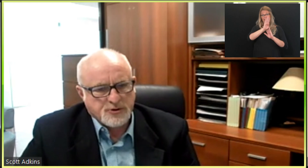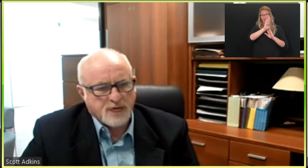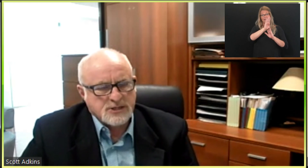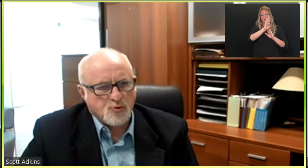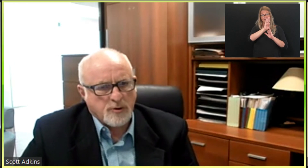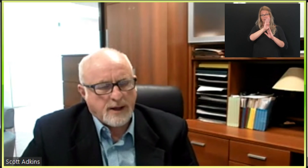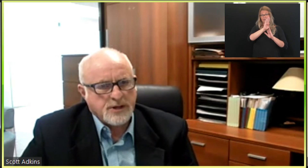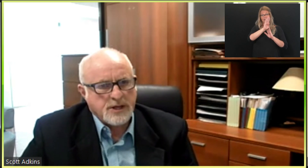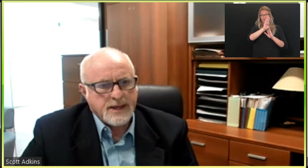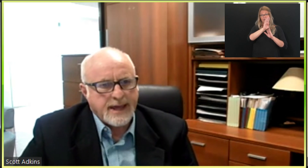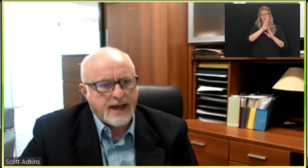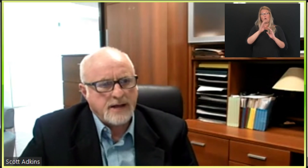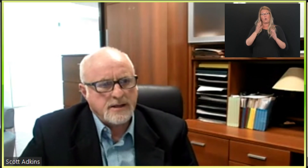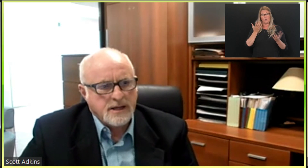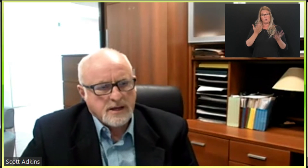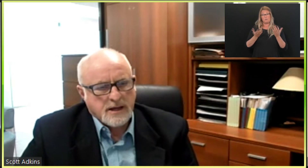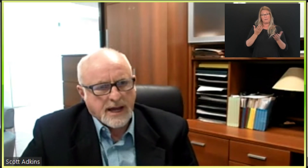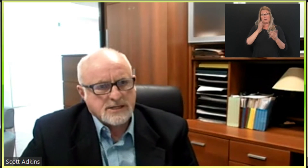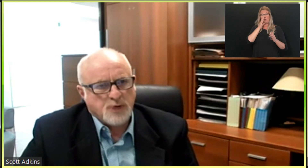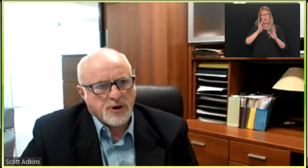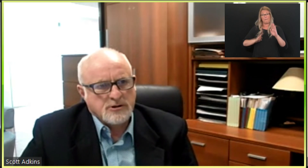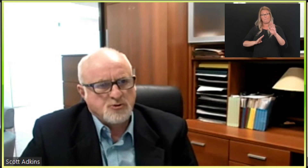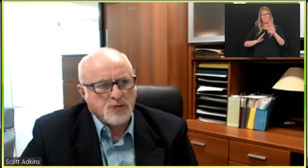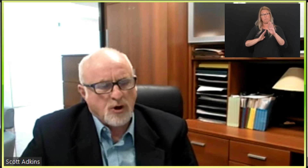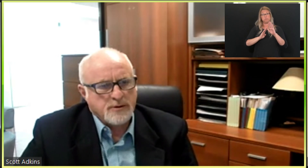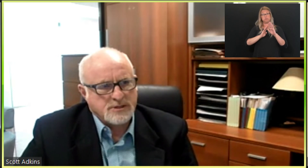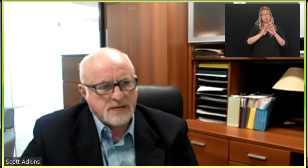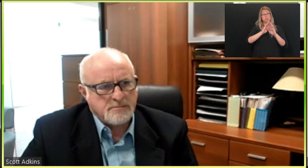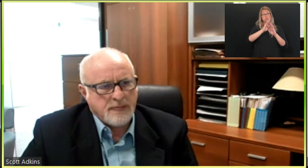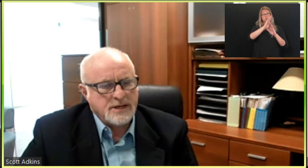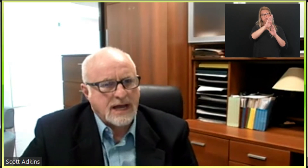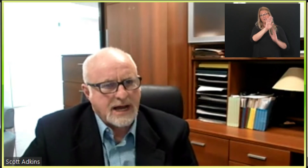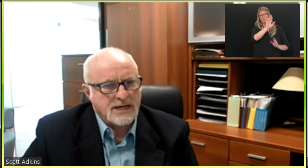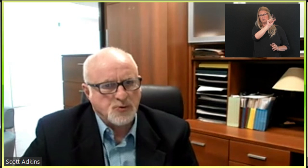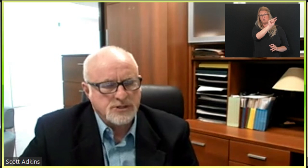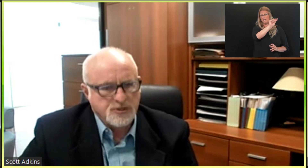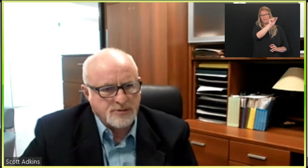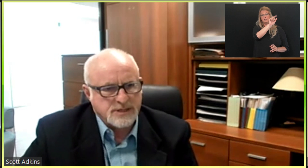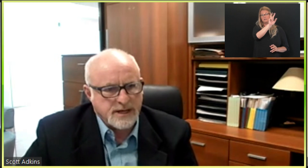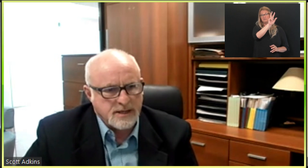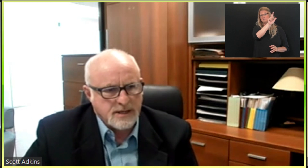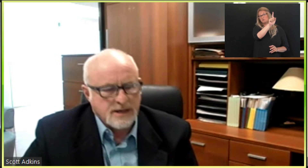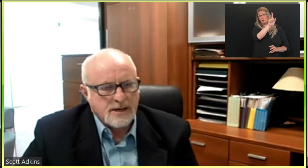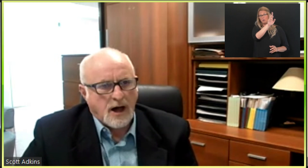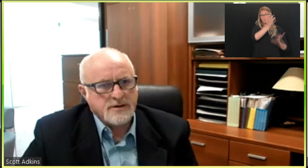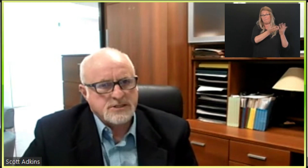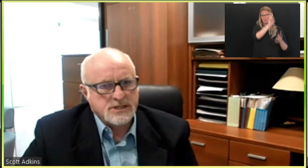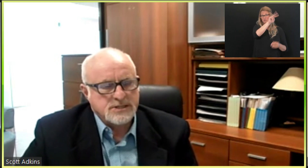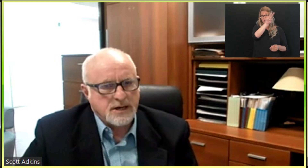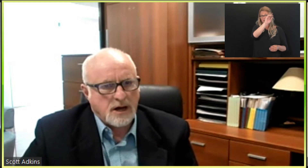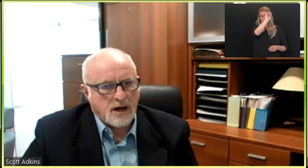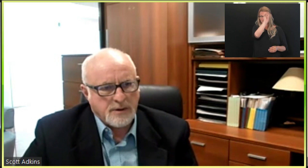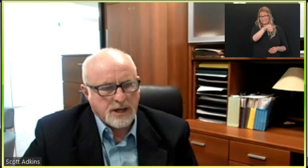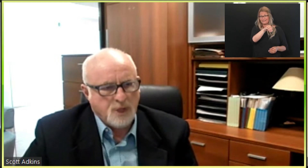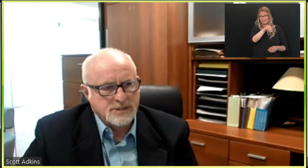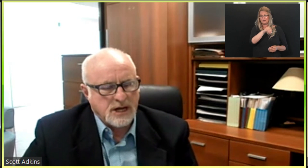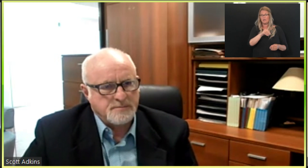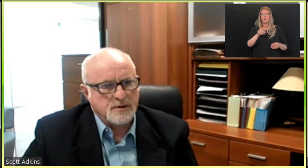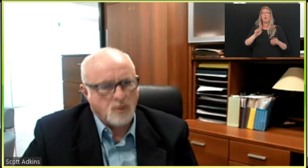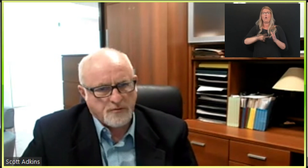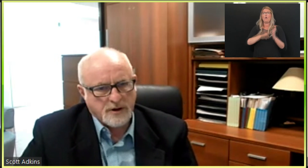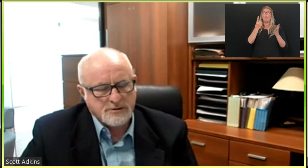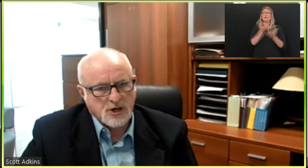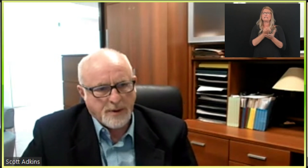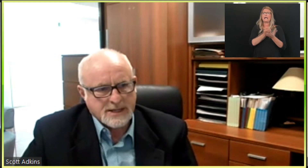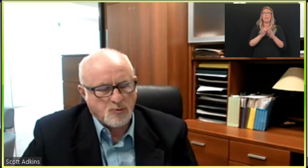the trends, we're probably going to peak out at 20 to 21%, maybe as high as 22%. Obviously, as the economy opens up